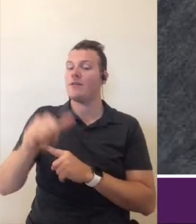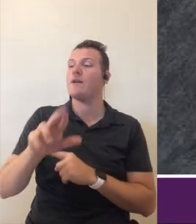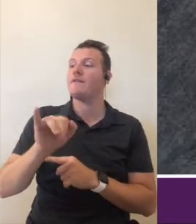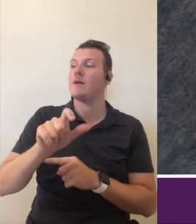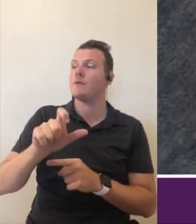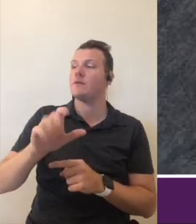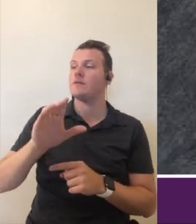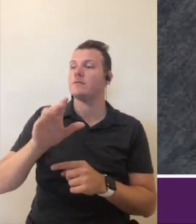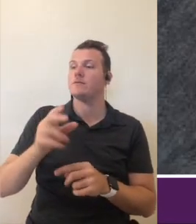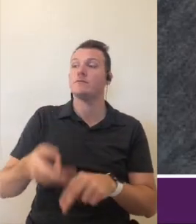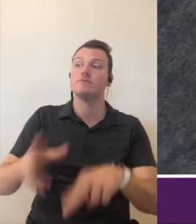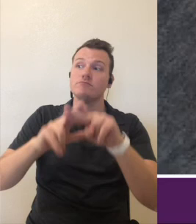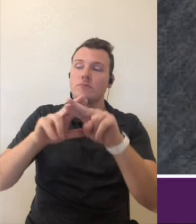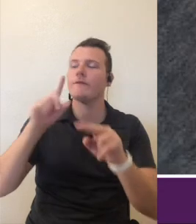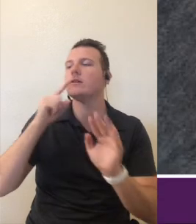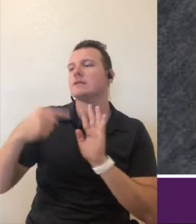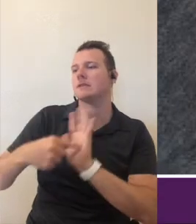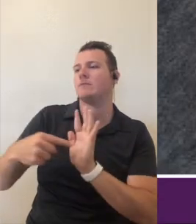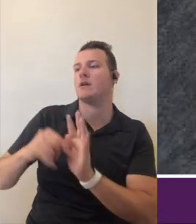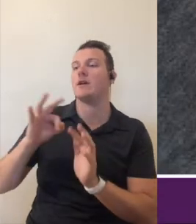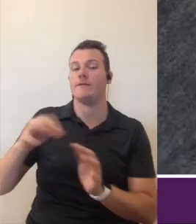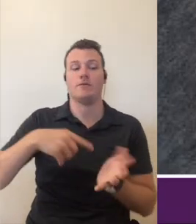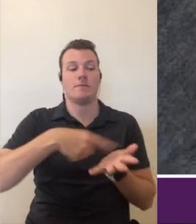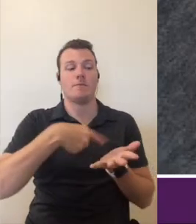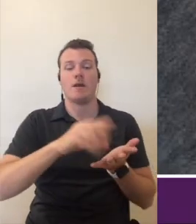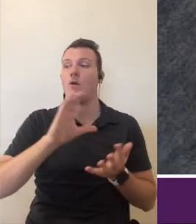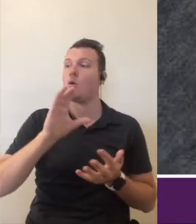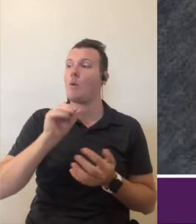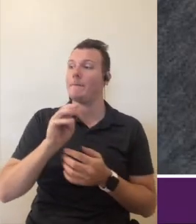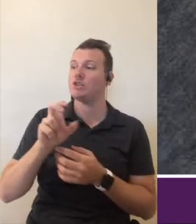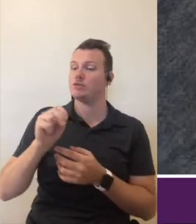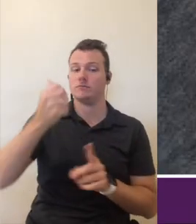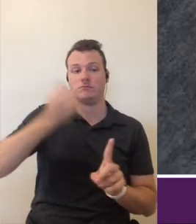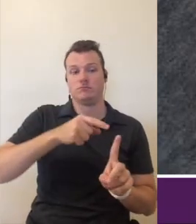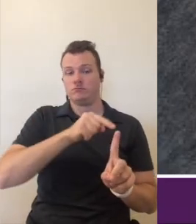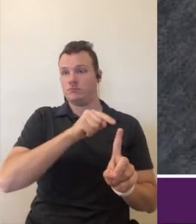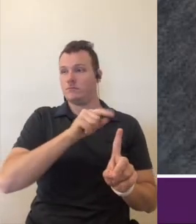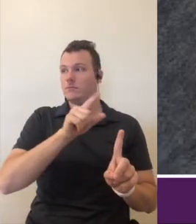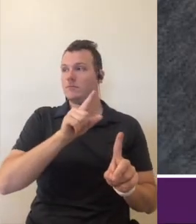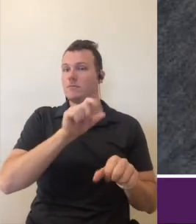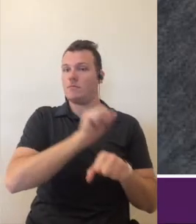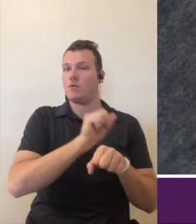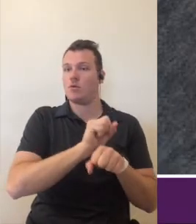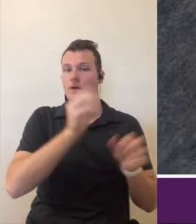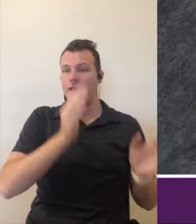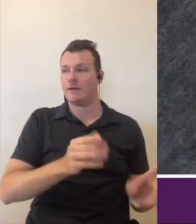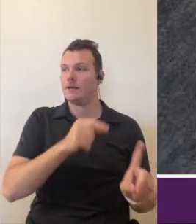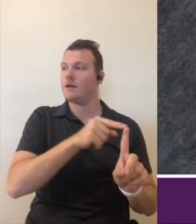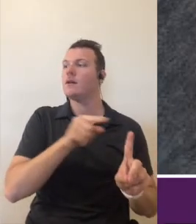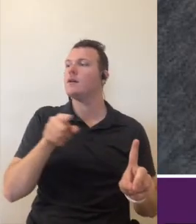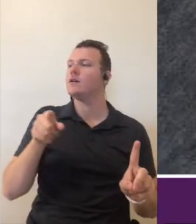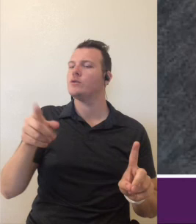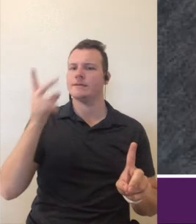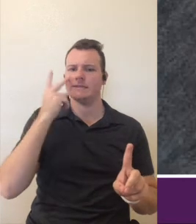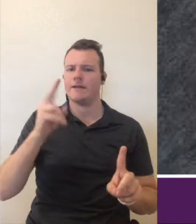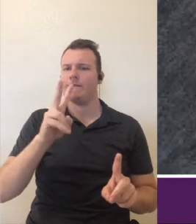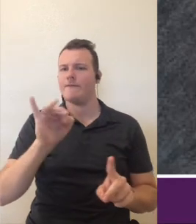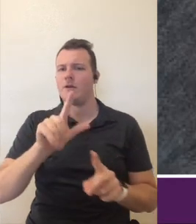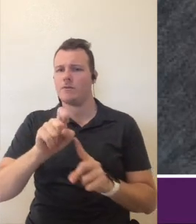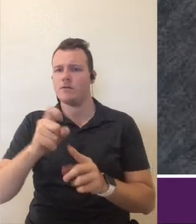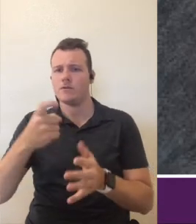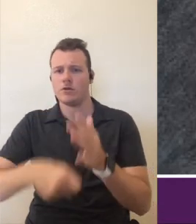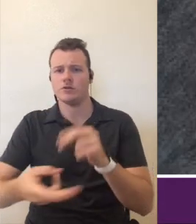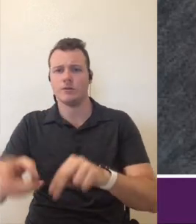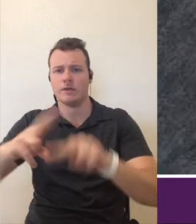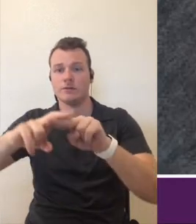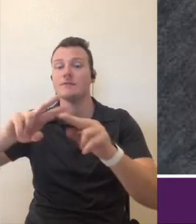some cases where you actually want them to go up a little bit? For example, if you're paying commissions to an